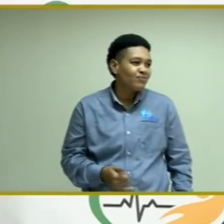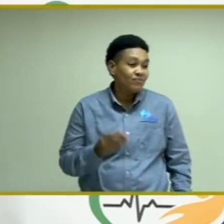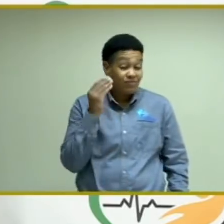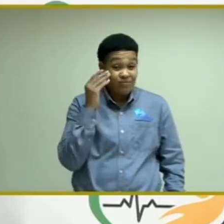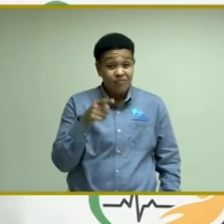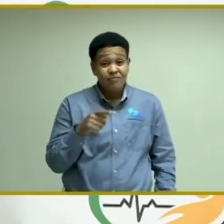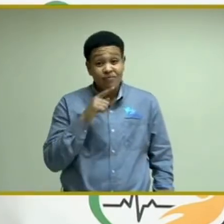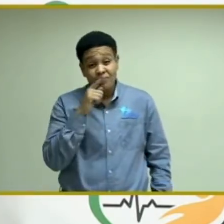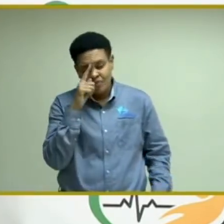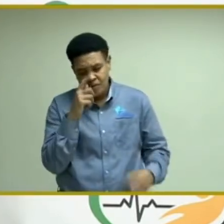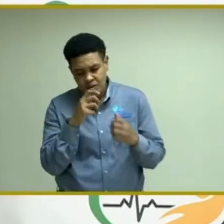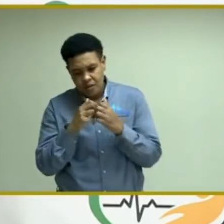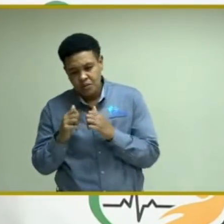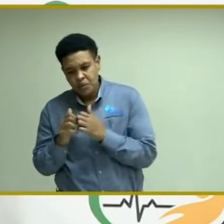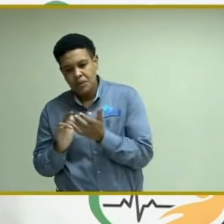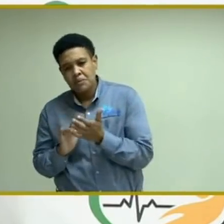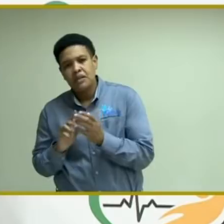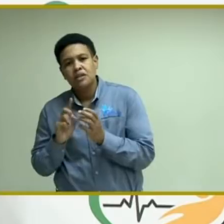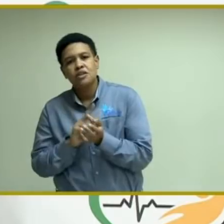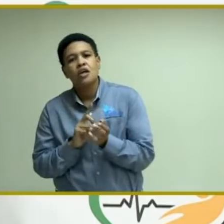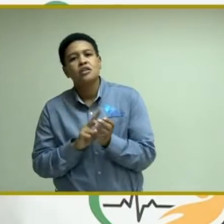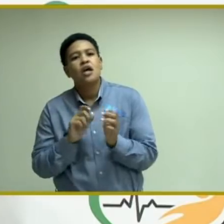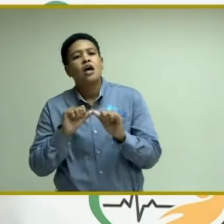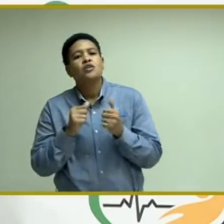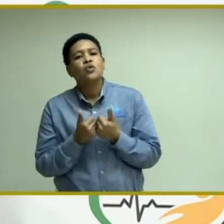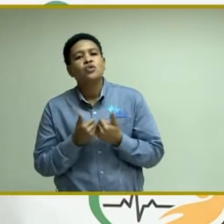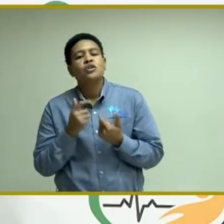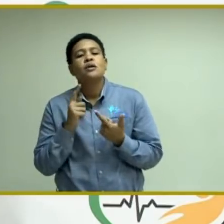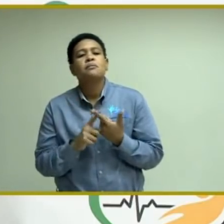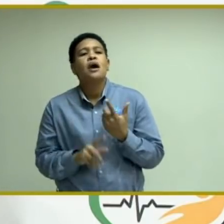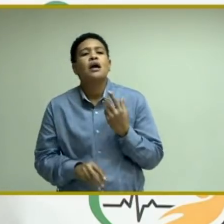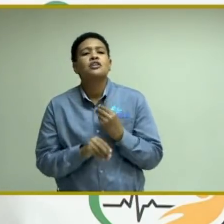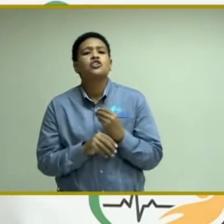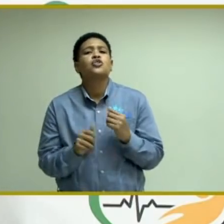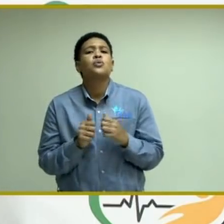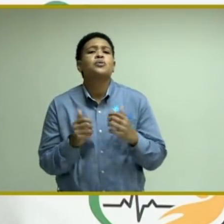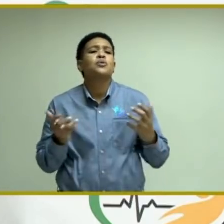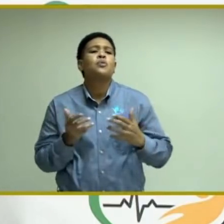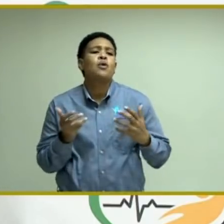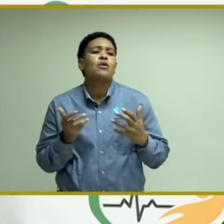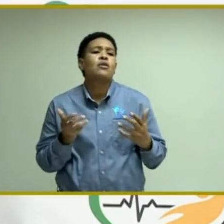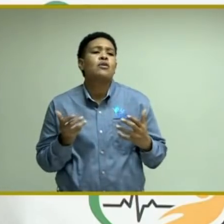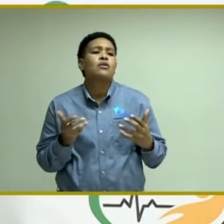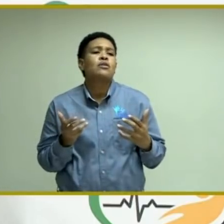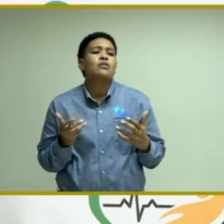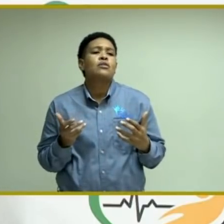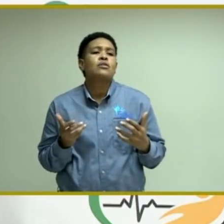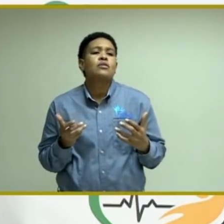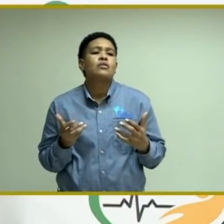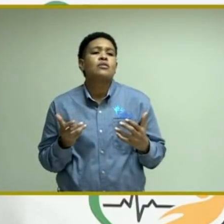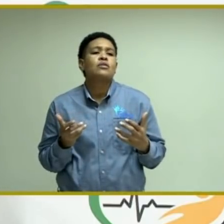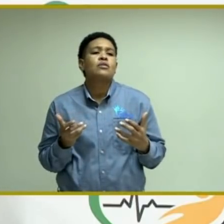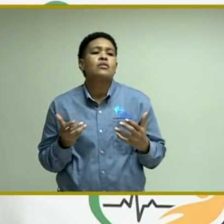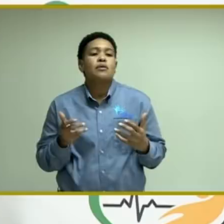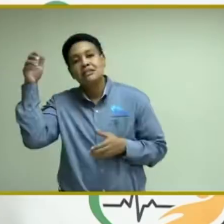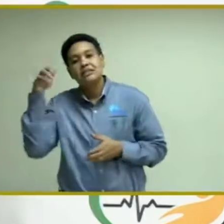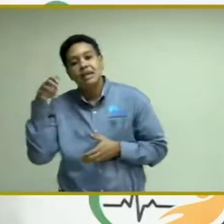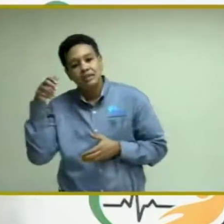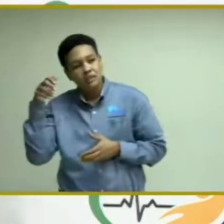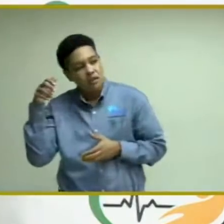the Medical Doctors Association and also with the private sector